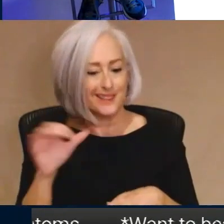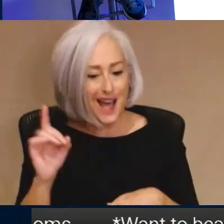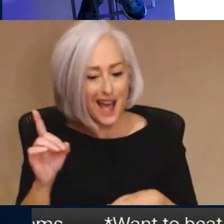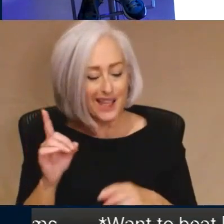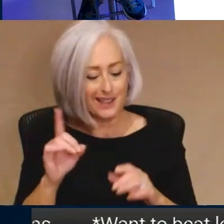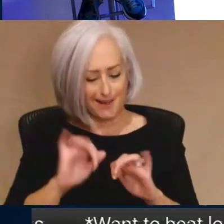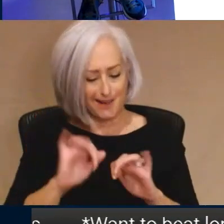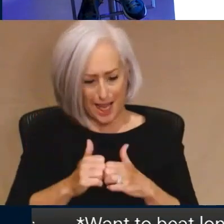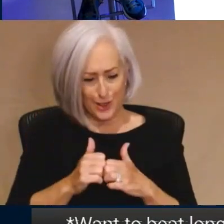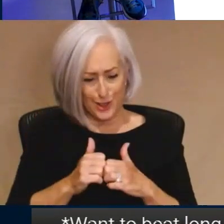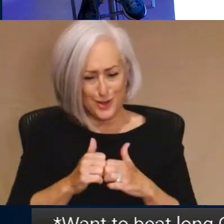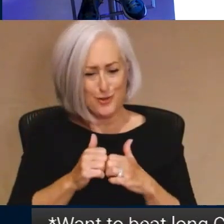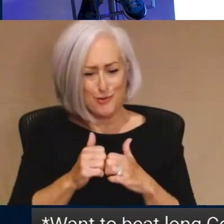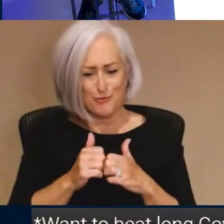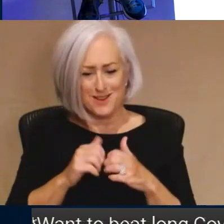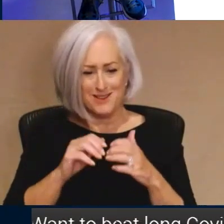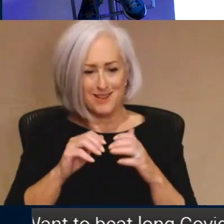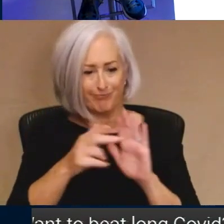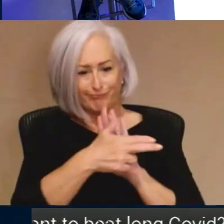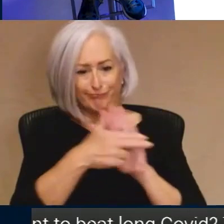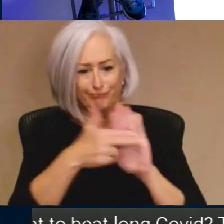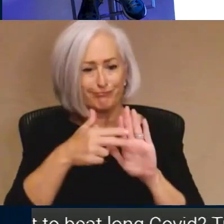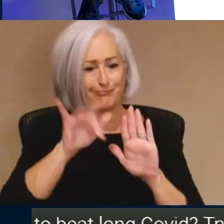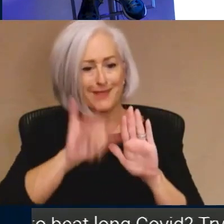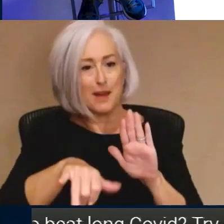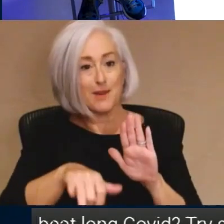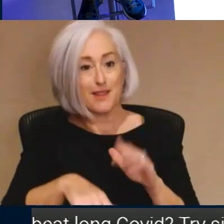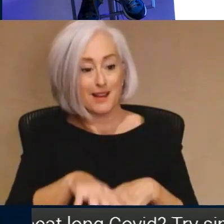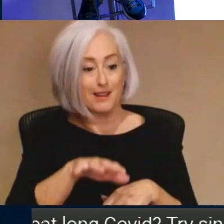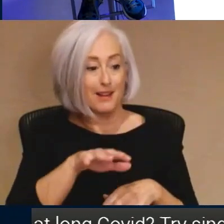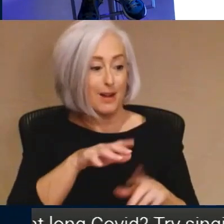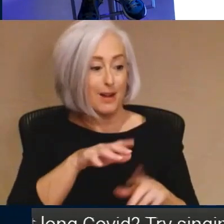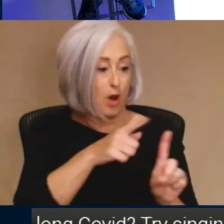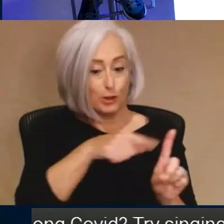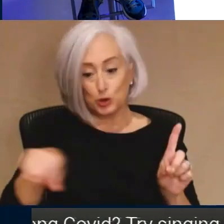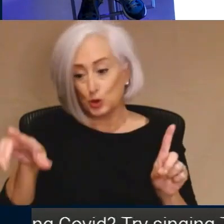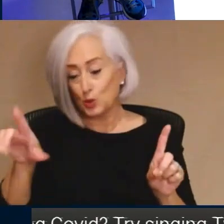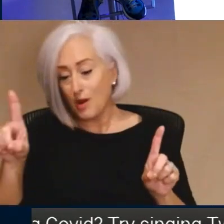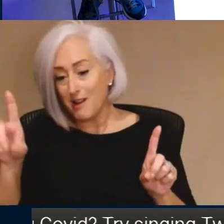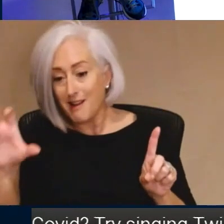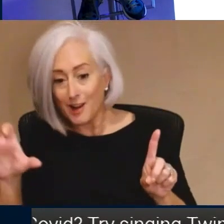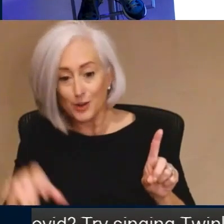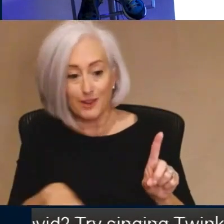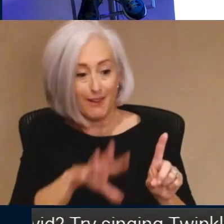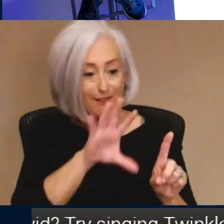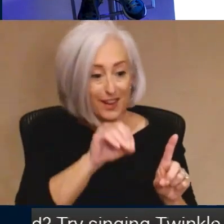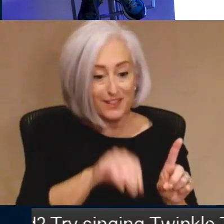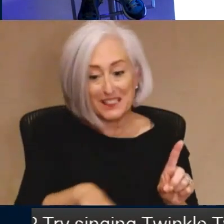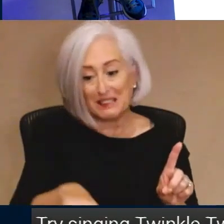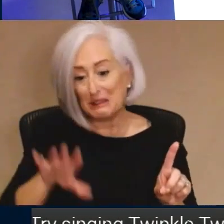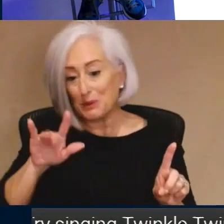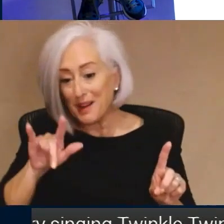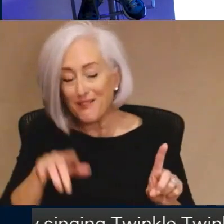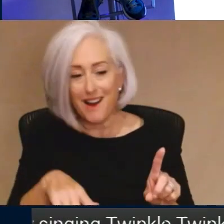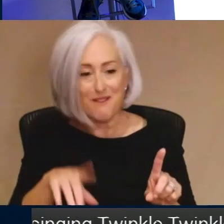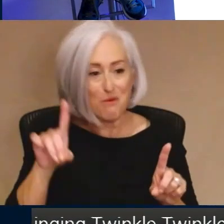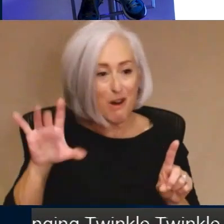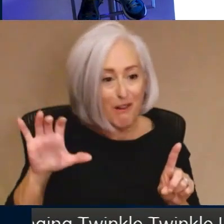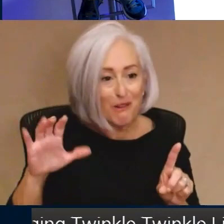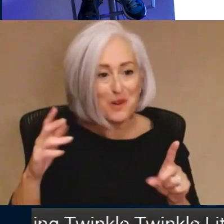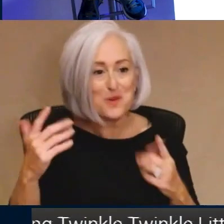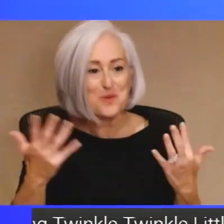so work the numbers. So like is it 50, 25, 25? Just wondering what your take is on those three factors. Let me tell you a little bit